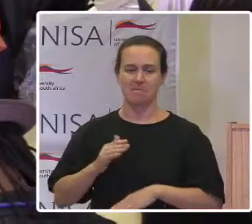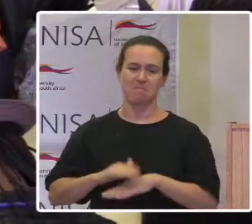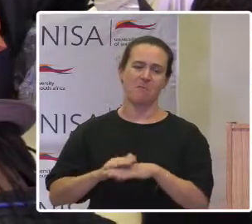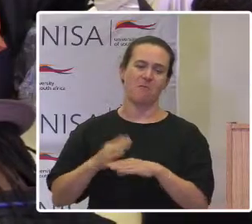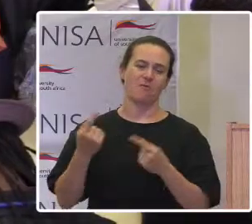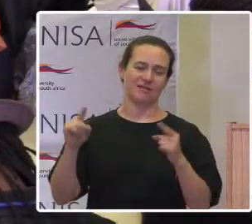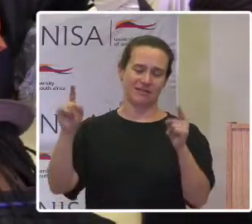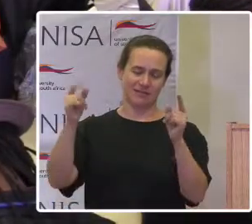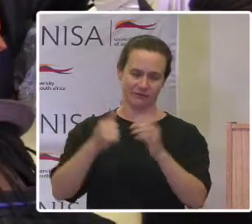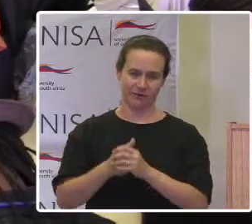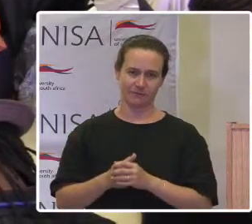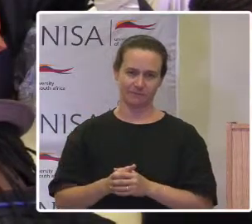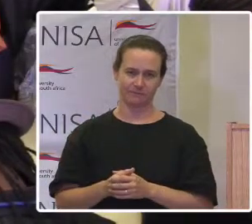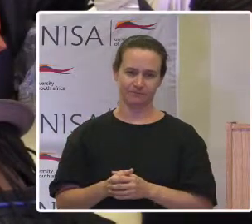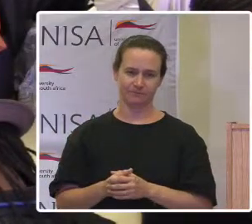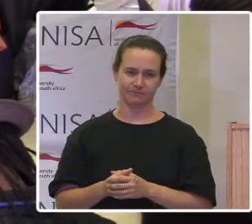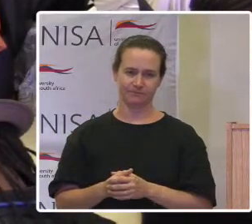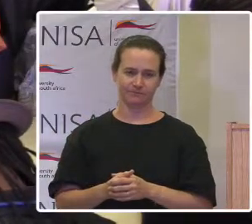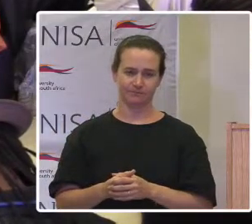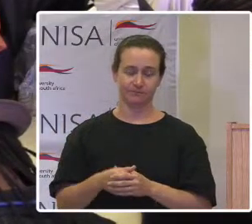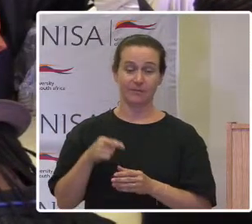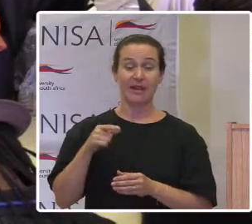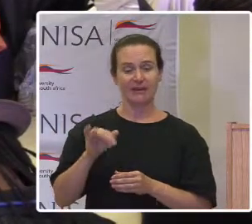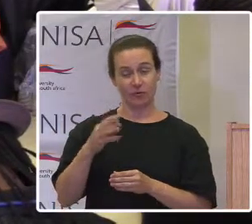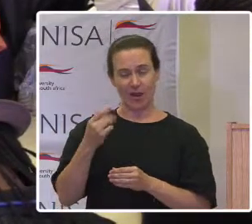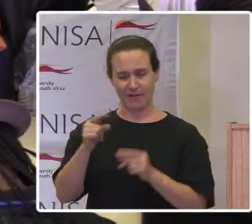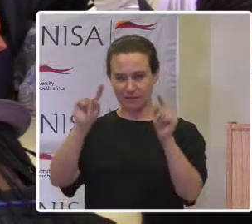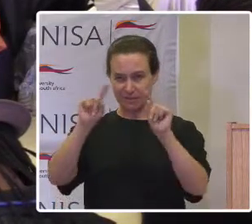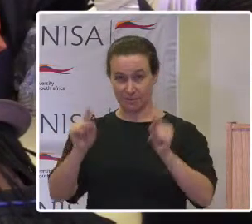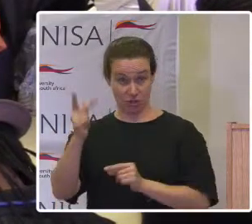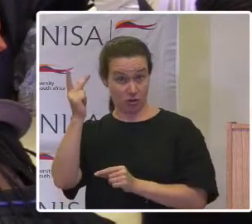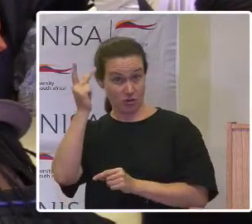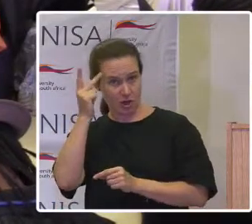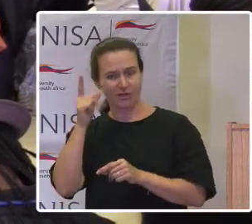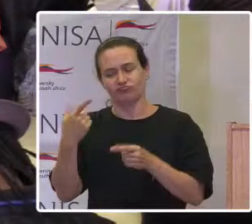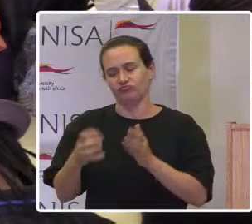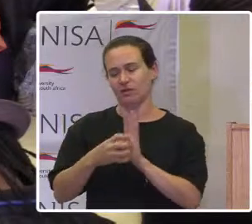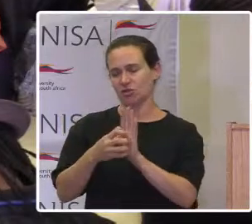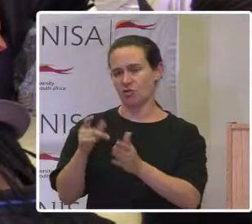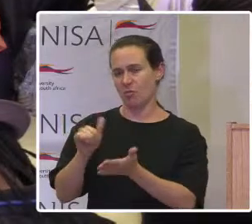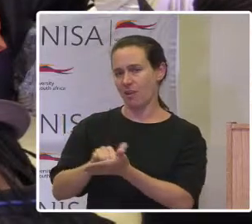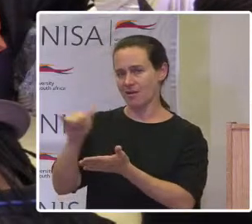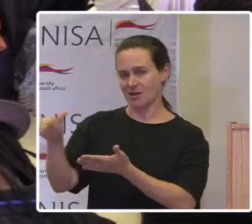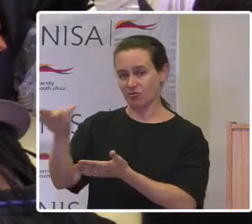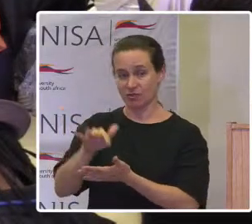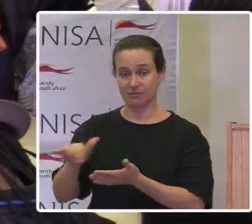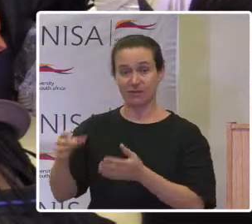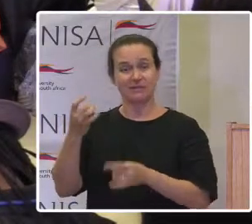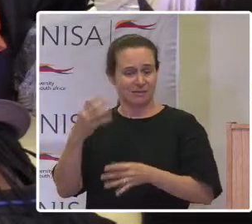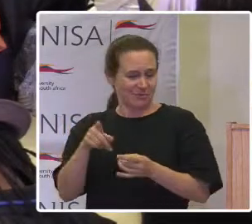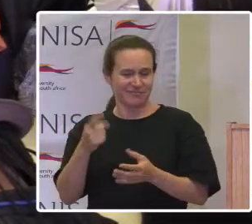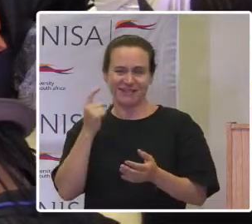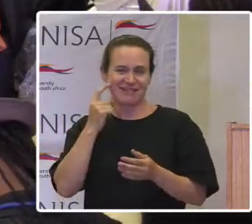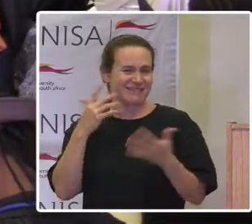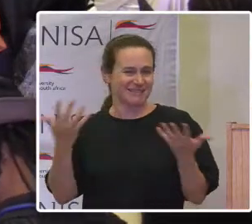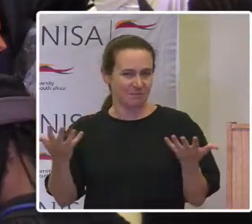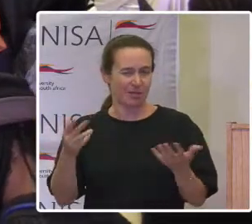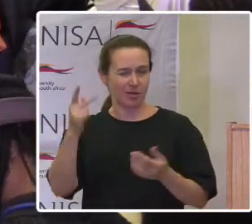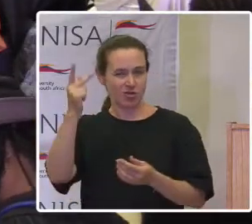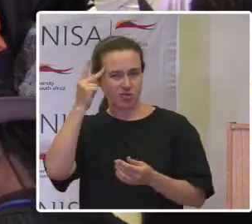if you don't have specialized knowledge, like in aerospace. Sometimes it's that simple, marry